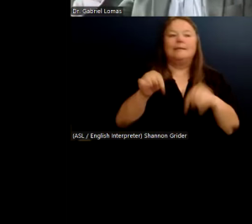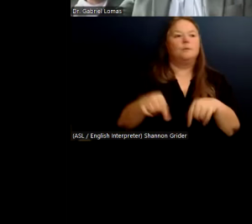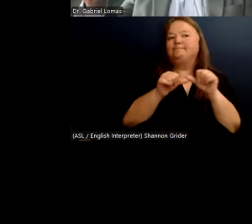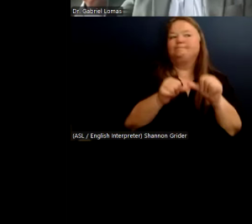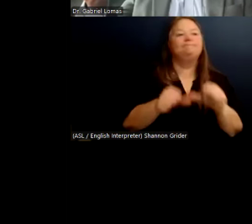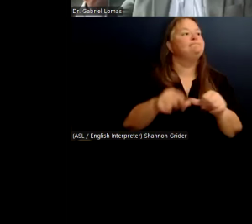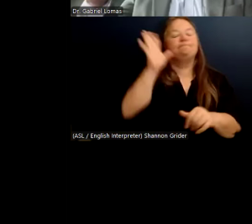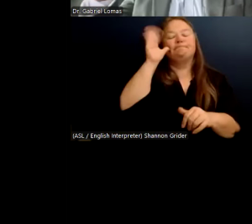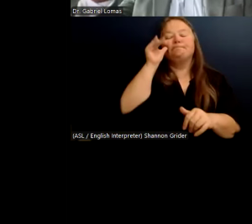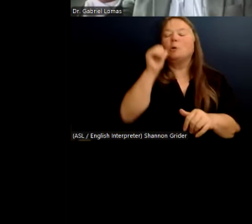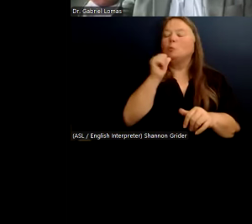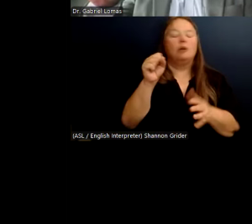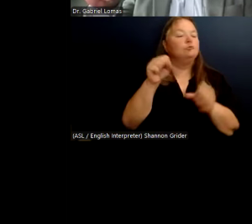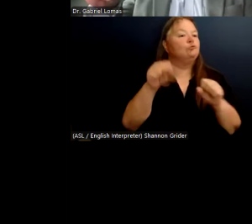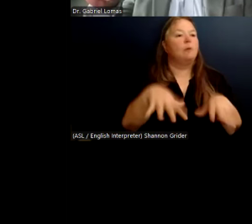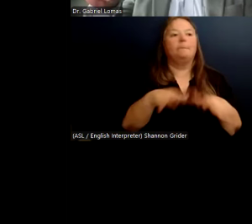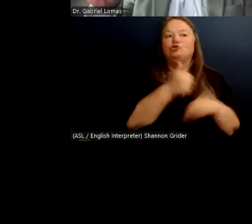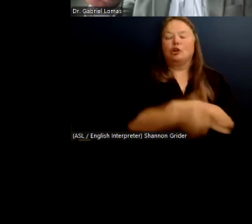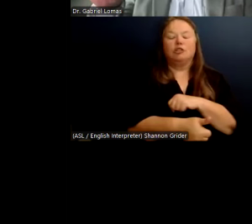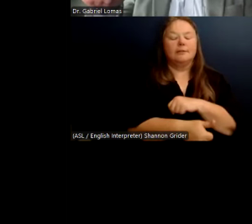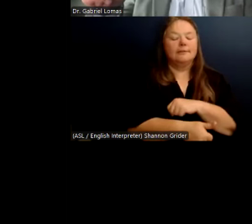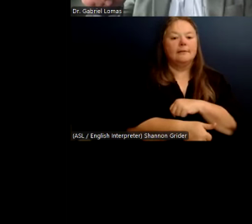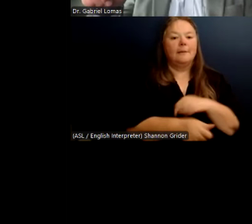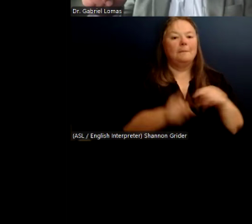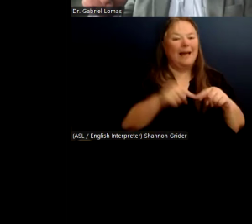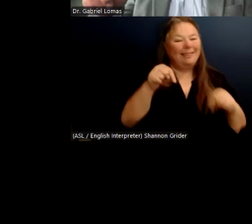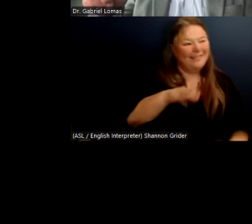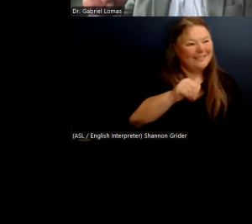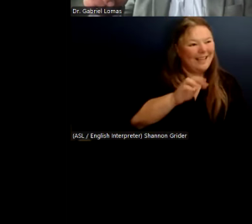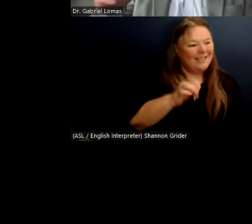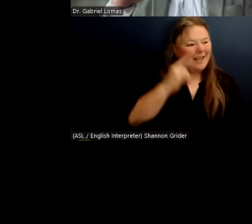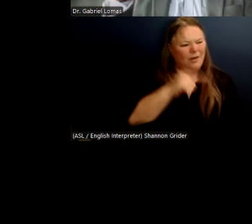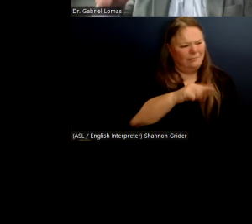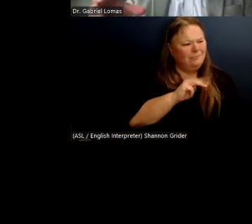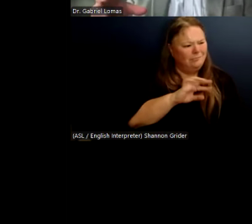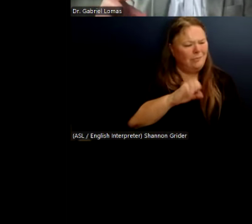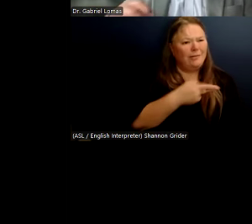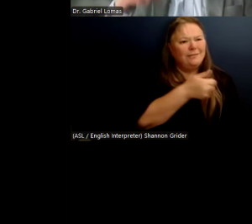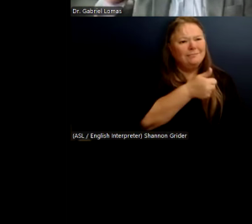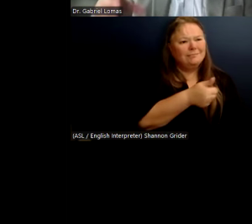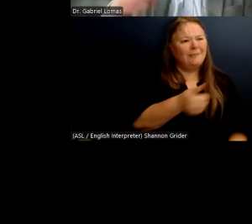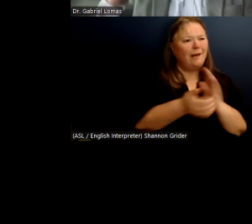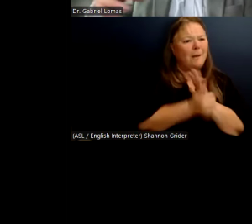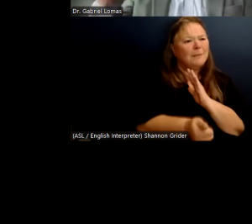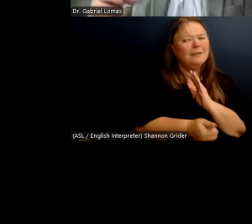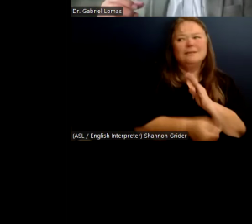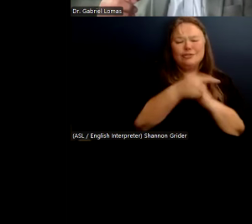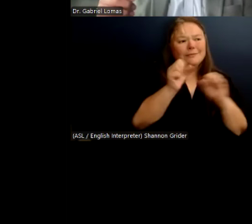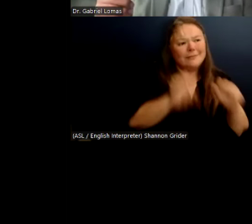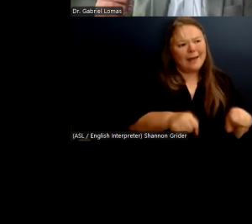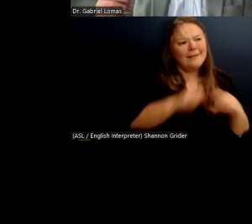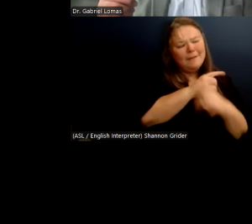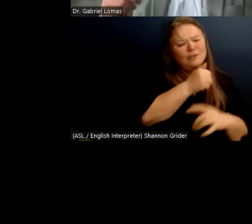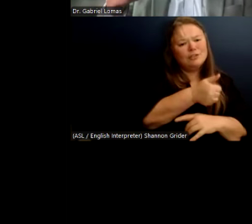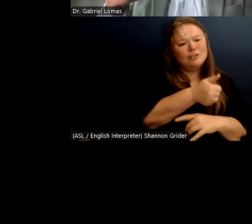that in this case, I felt like Martha was competent and she was able to defend herself. She had a job. She had a lot of good things